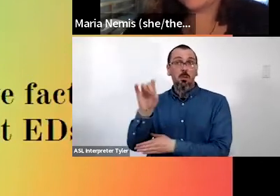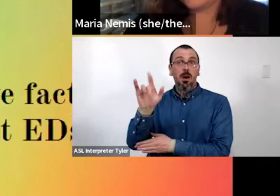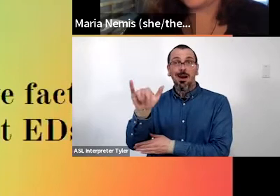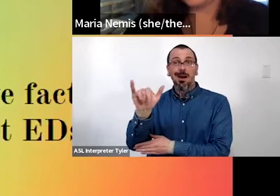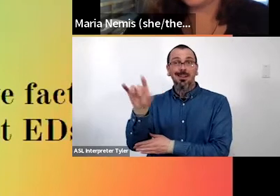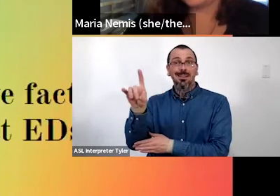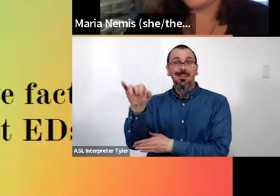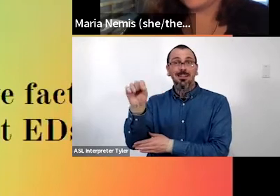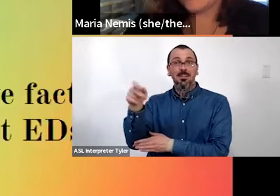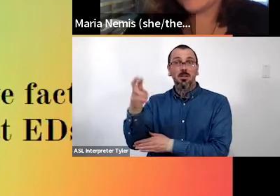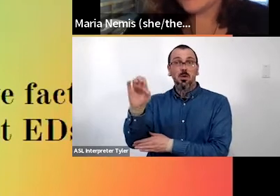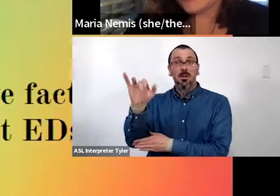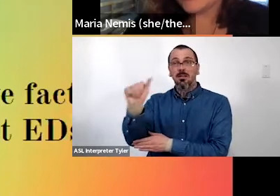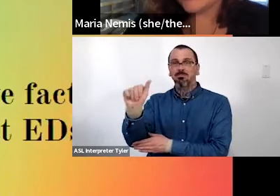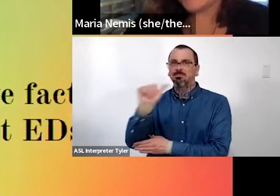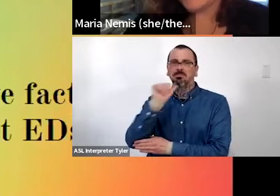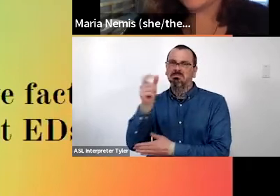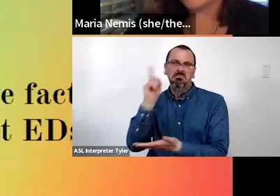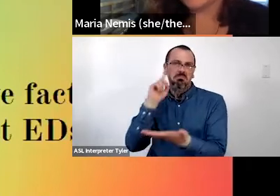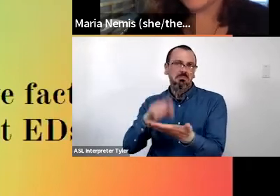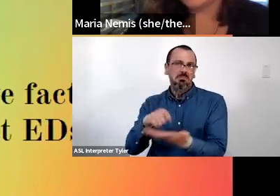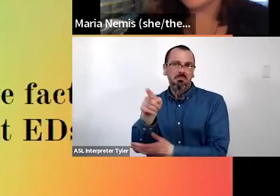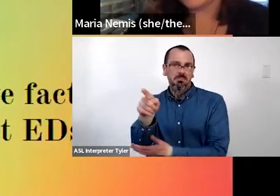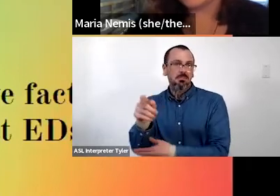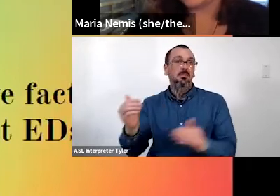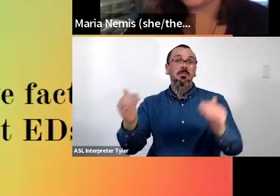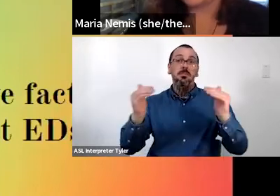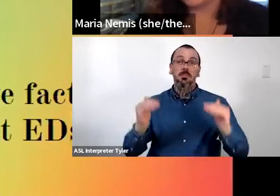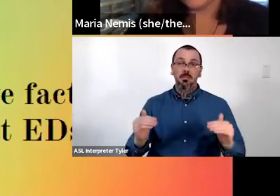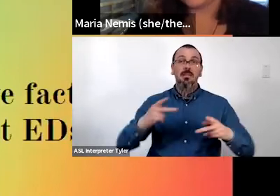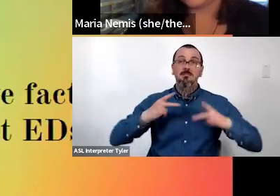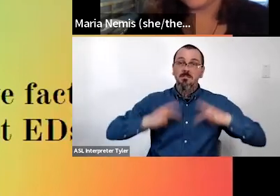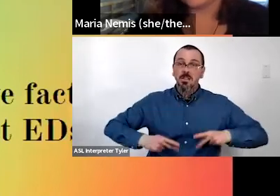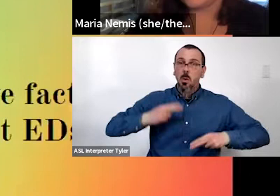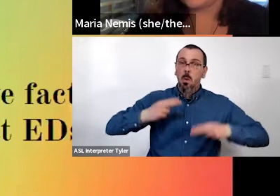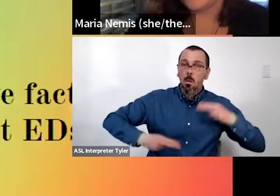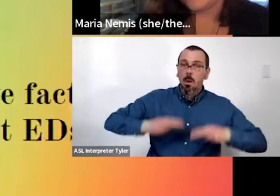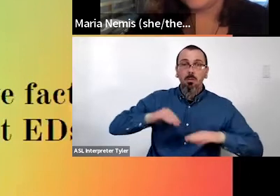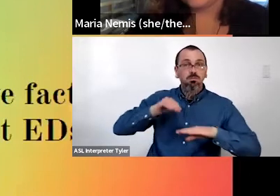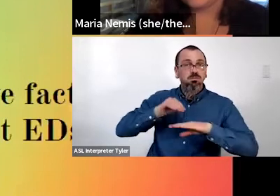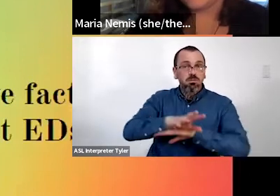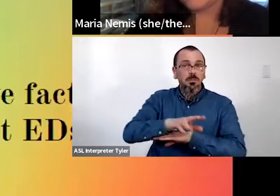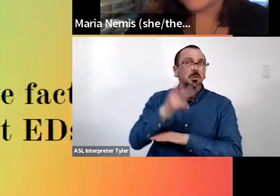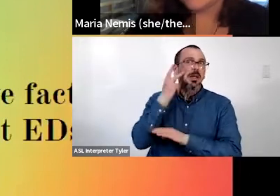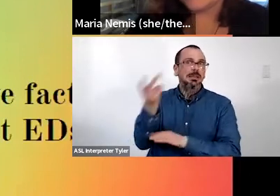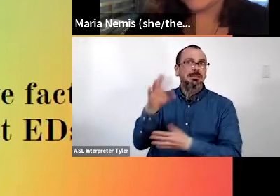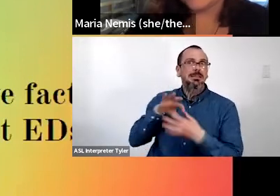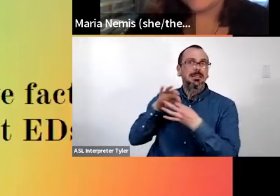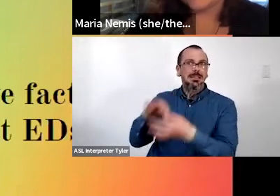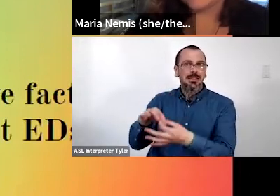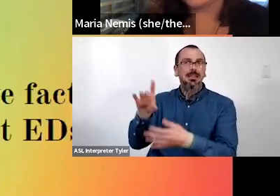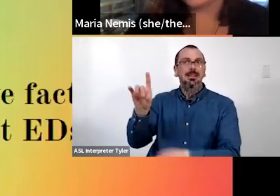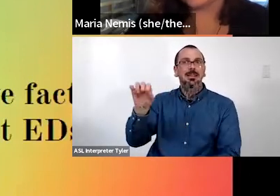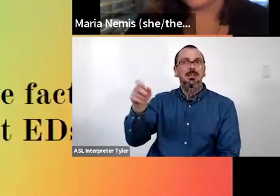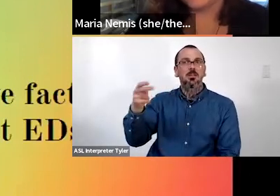side, the physical and hormonal effects of an eating disorder can sometimes be an answer to the risk factors of dysphoria, body